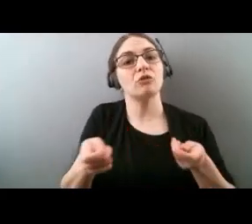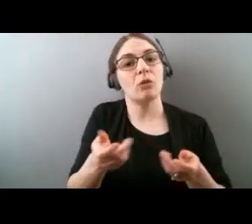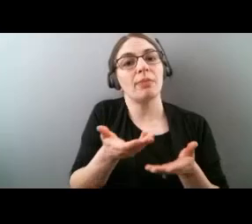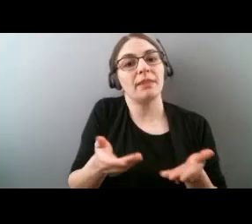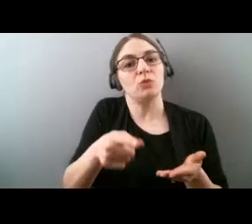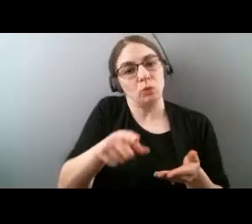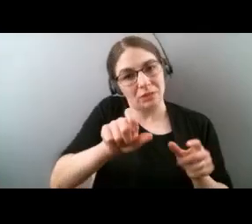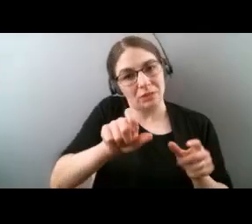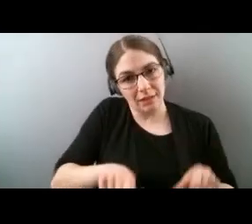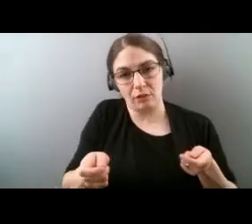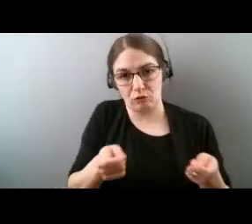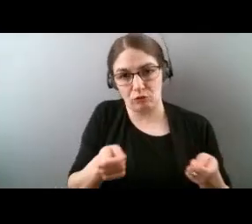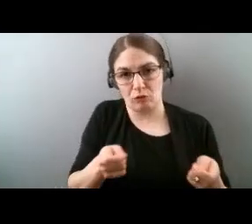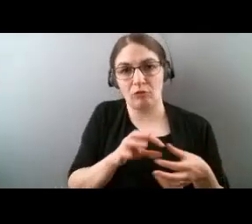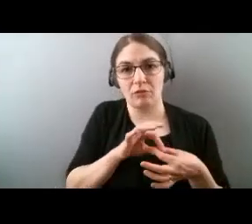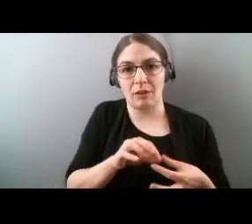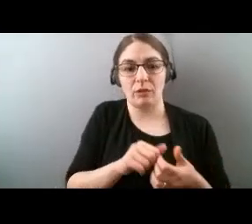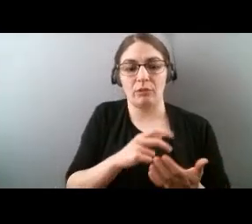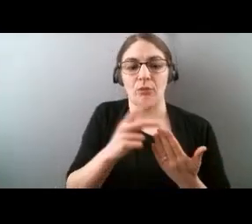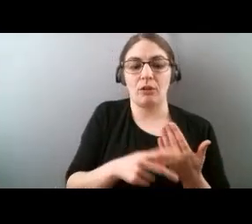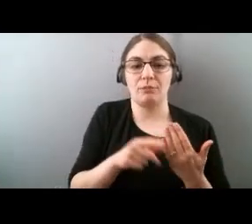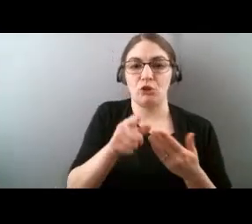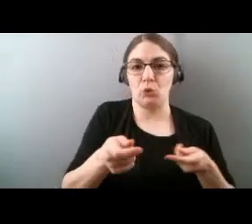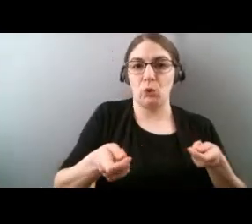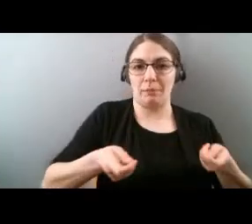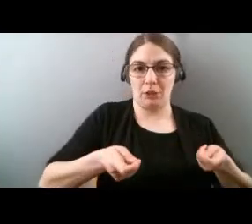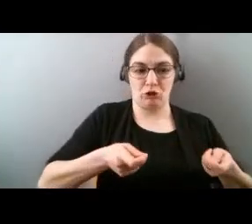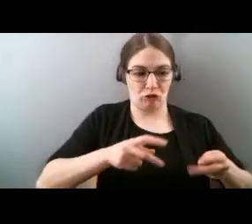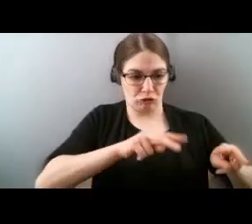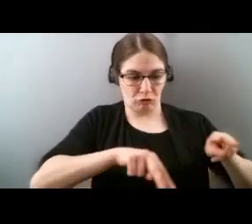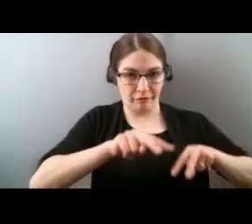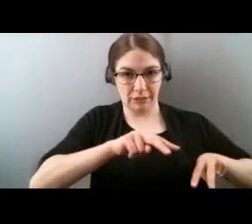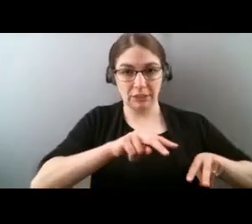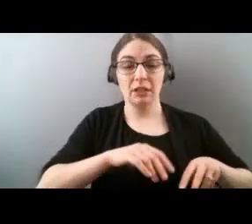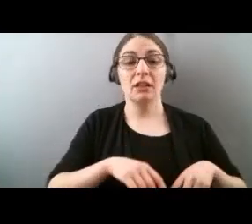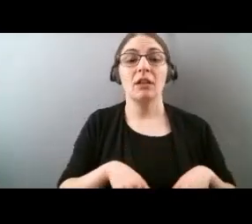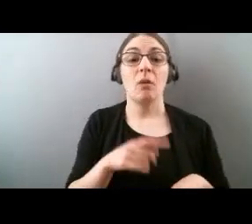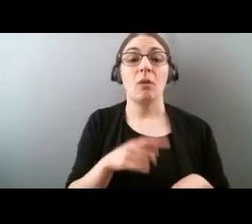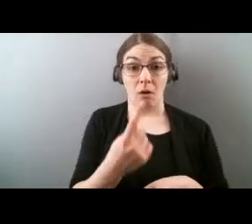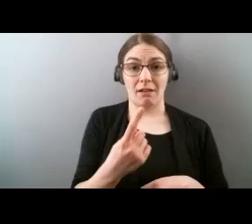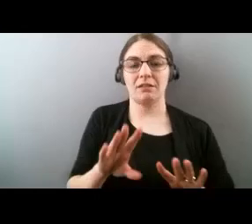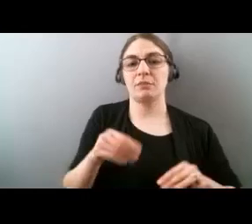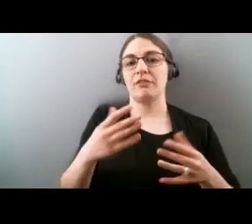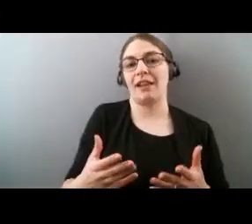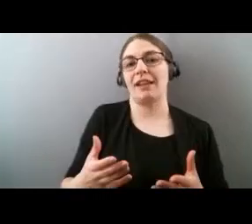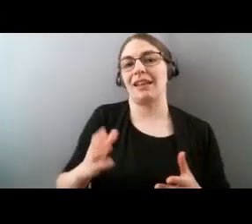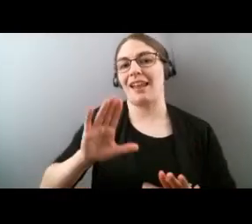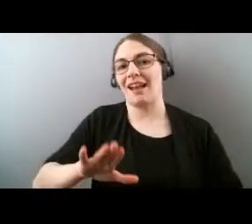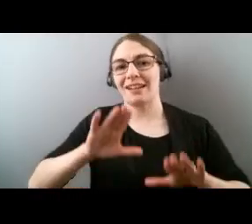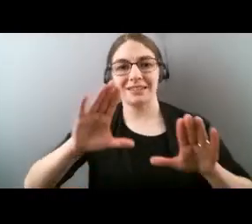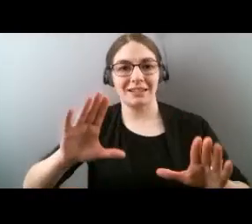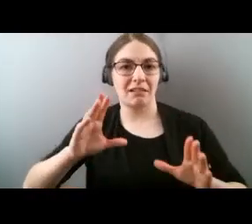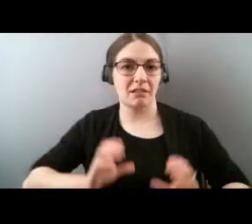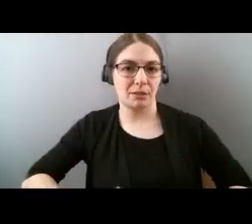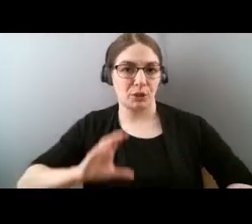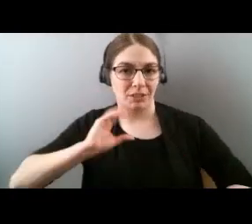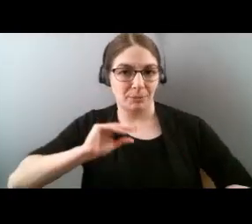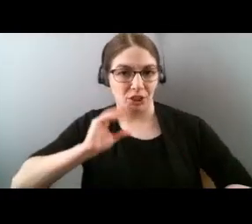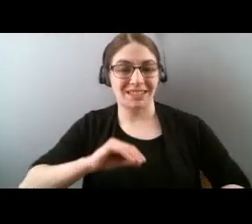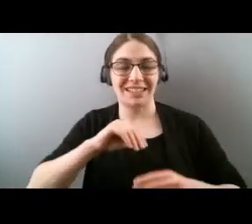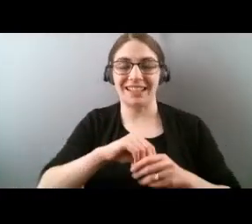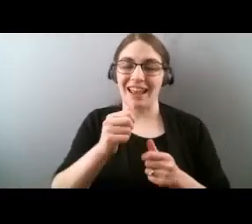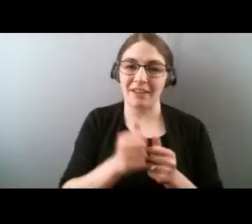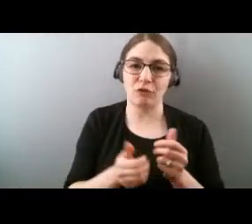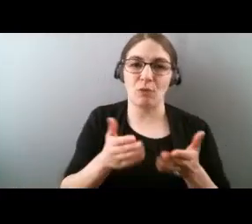about the programs you administer. And one is providing an excellent customer experience in all the ways that you have control over. I